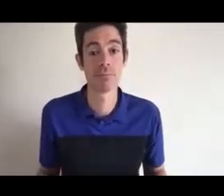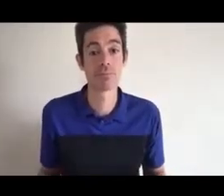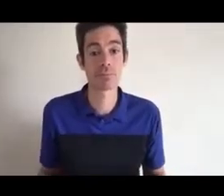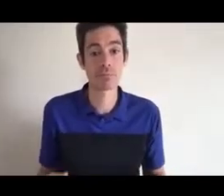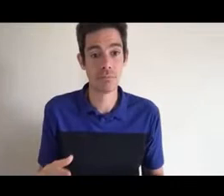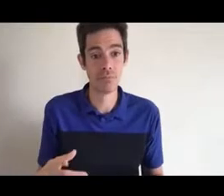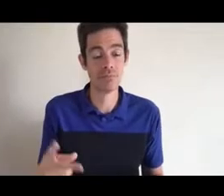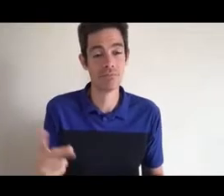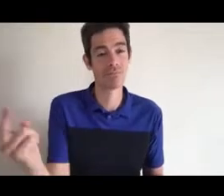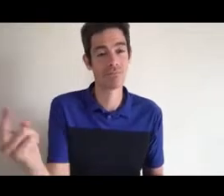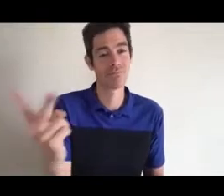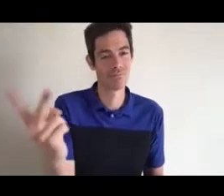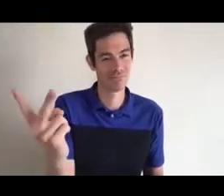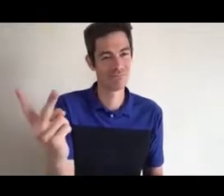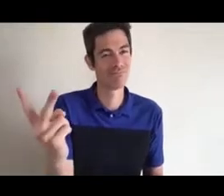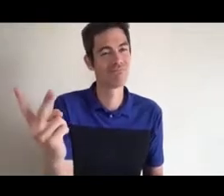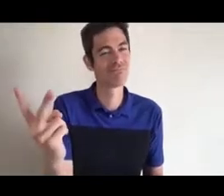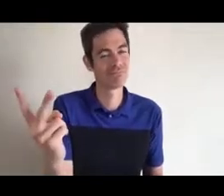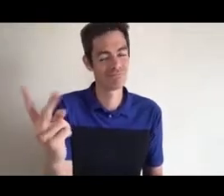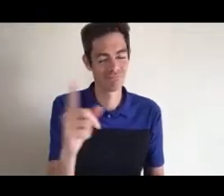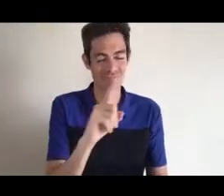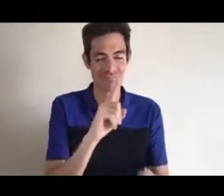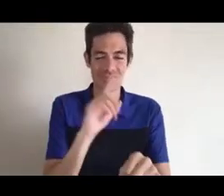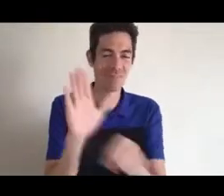So, for example,